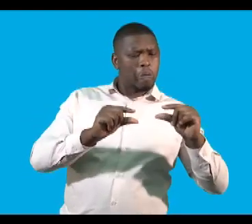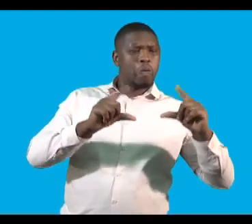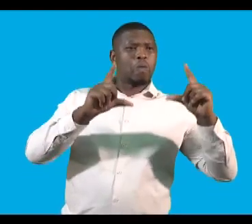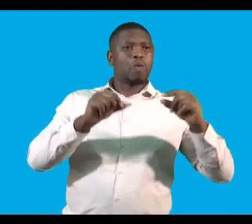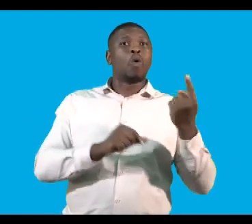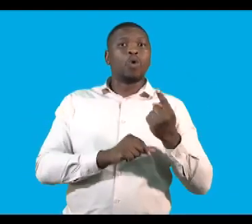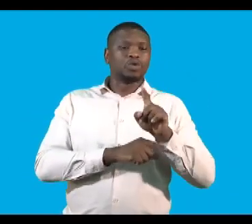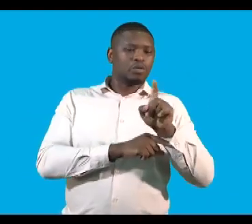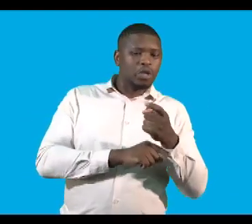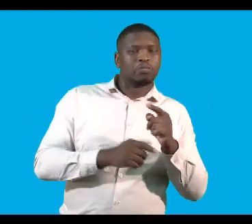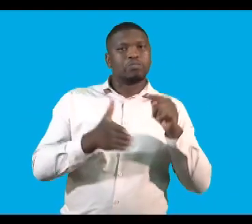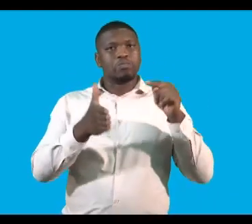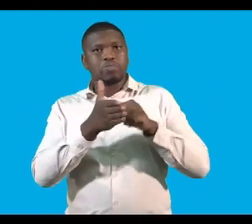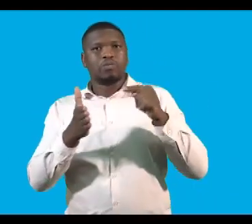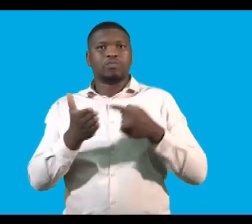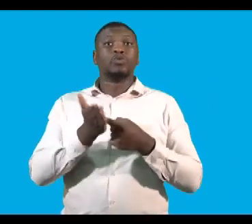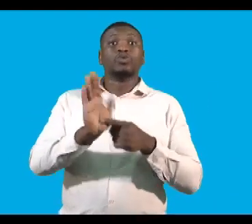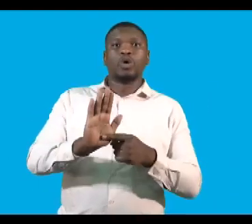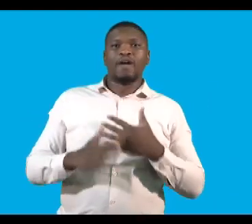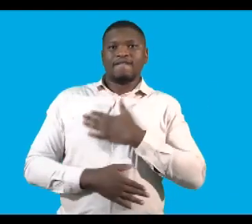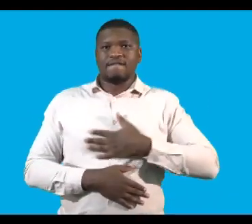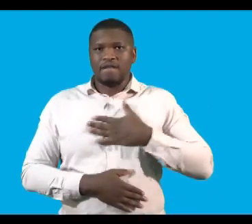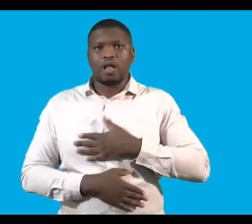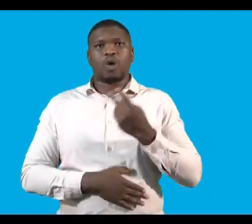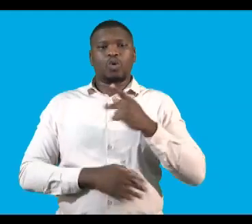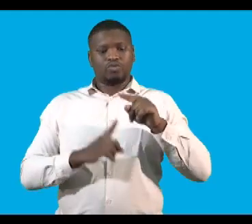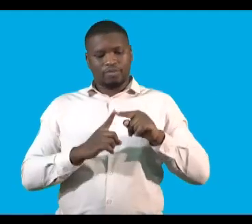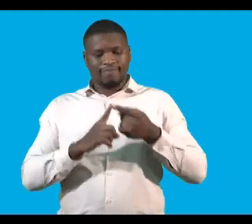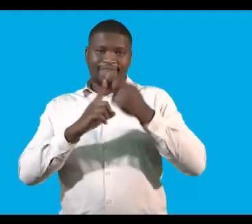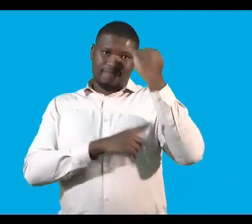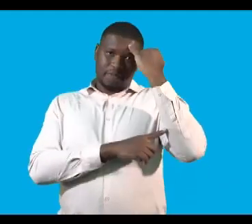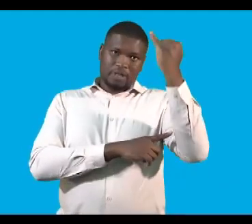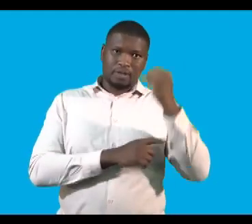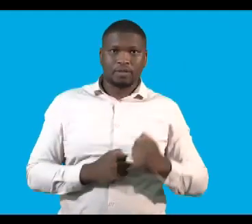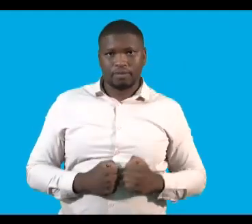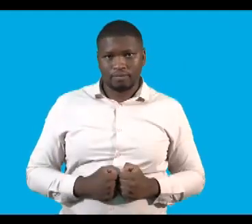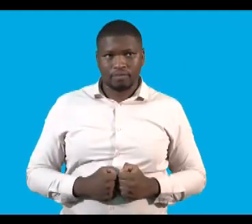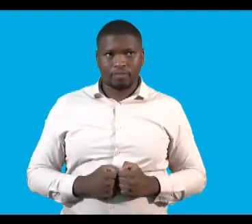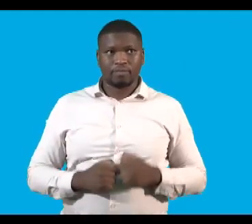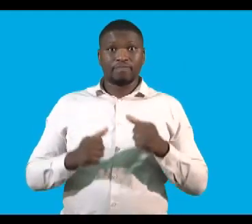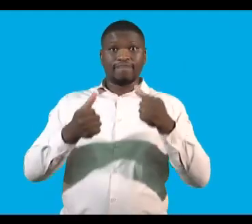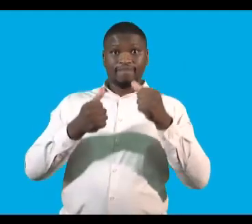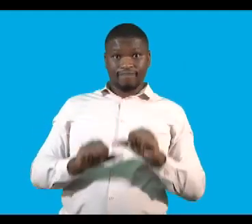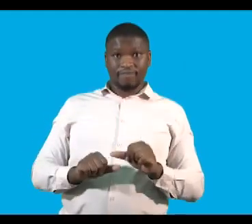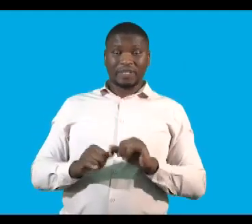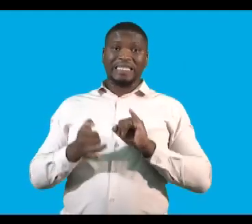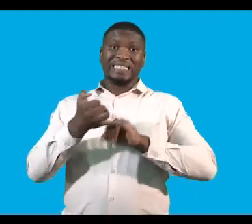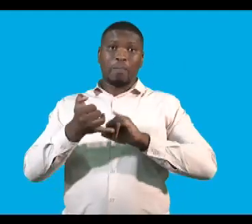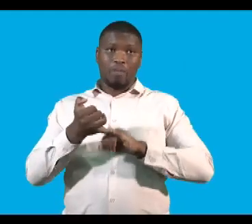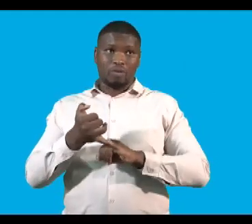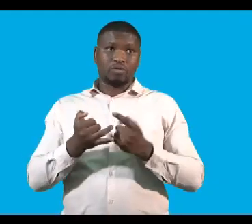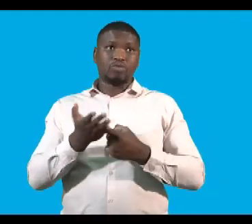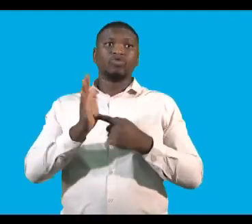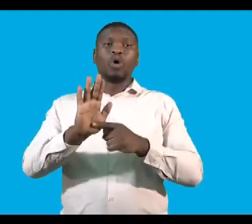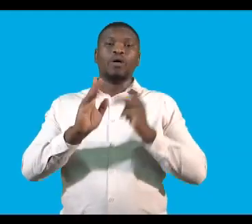then, of course, punctuation can show feelings and emphasize ideas. Symbols in